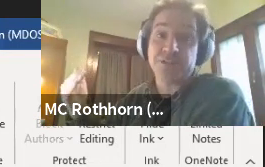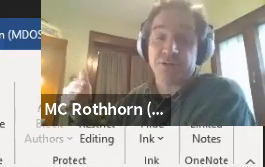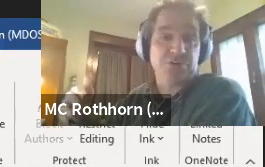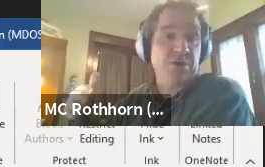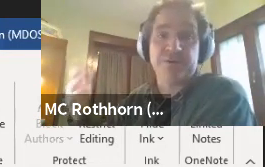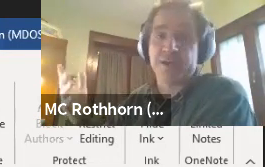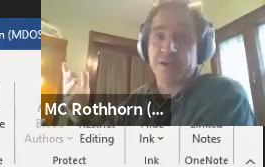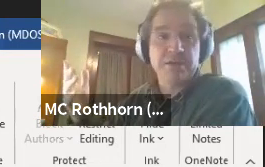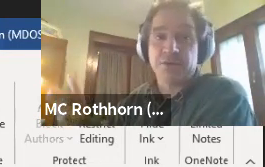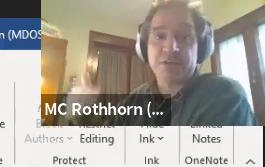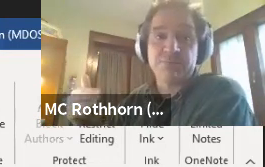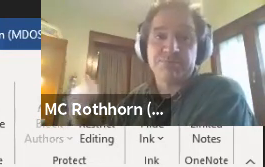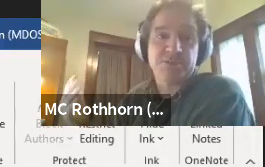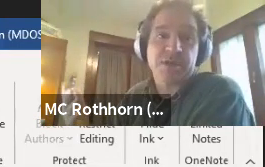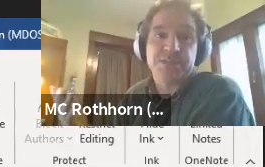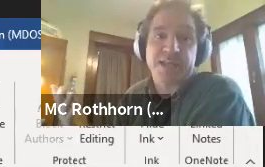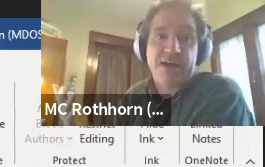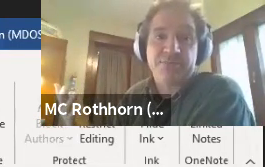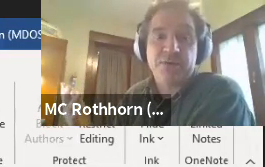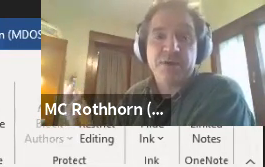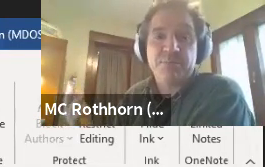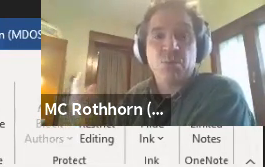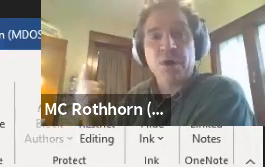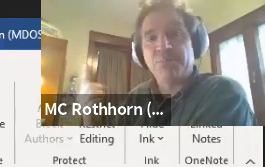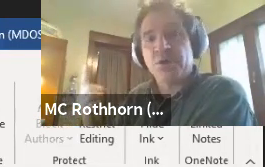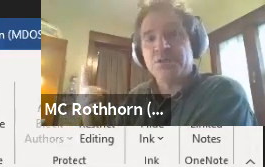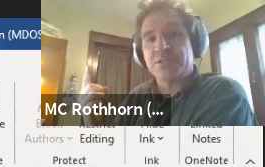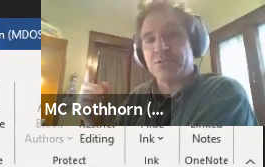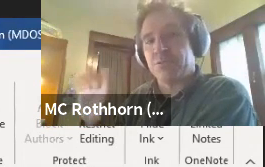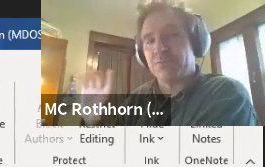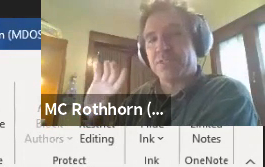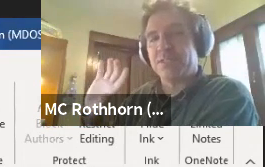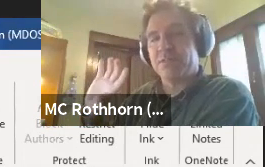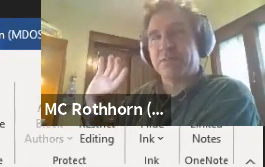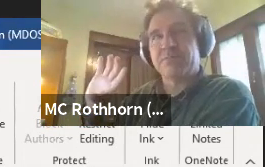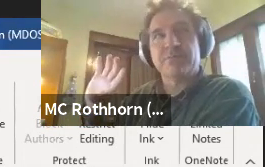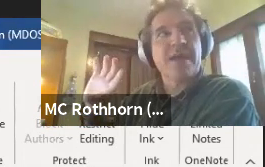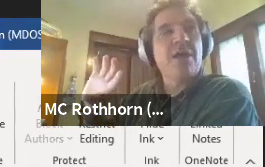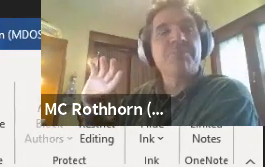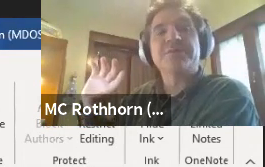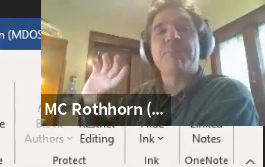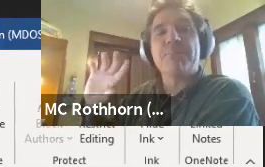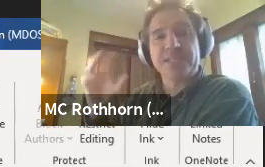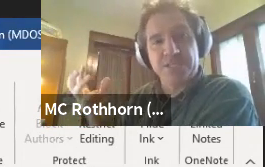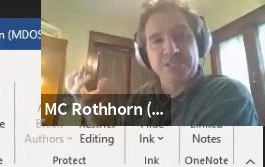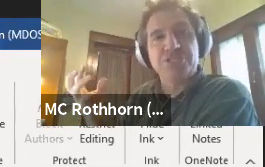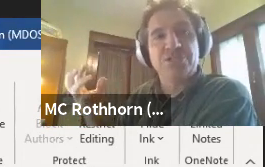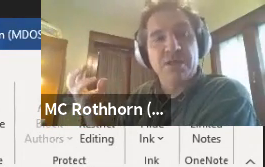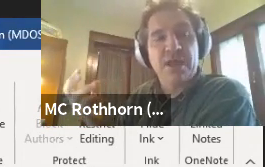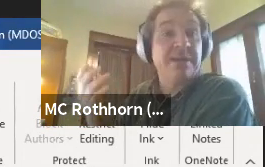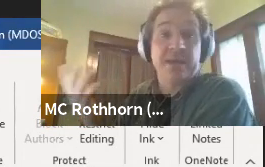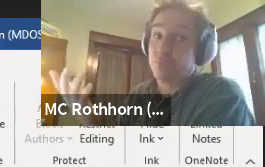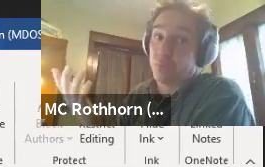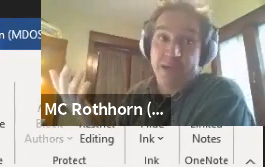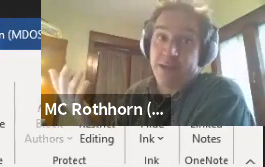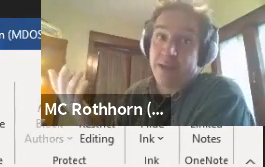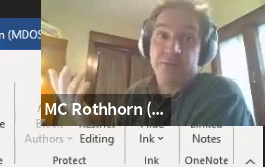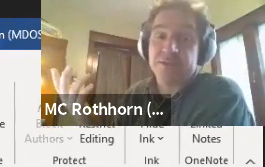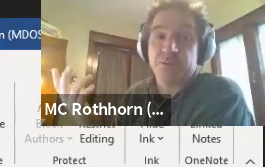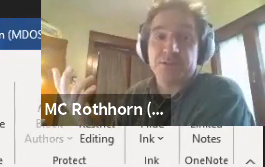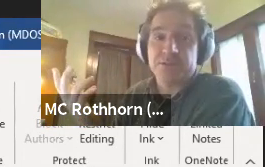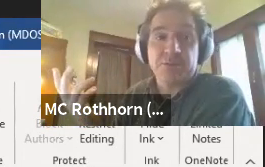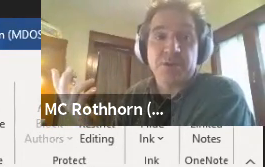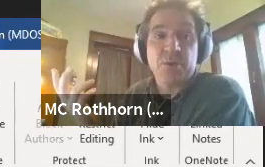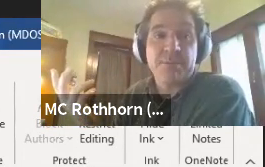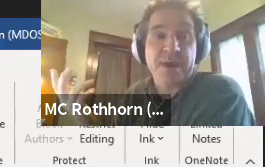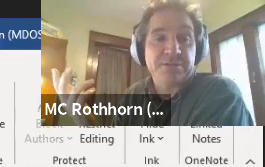interns or hiring sub staff, but one person to sort of help us message. And I don't think